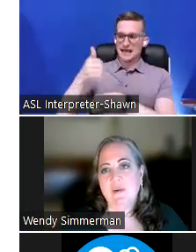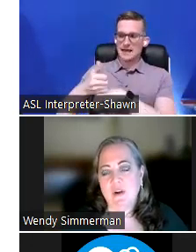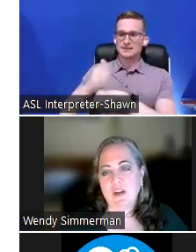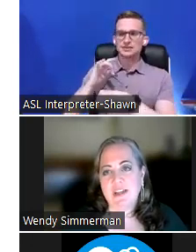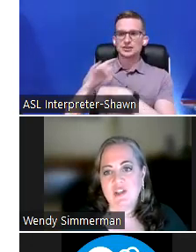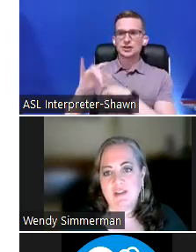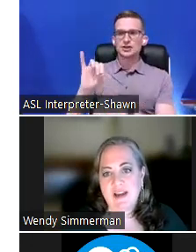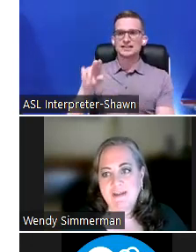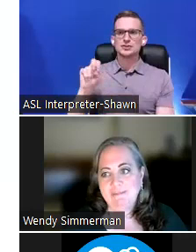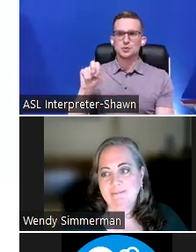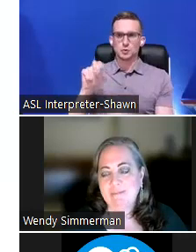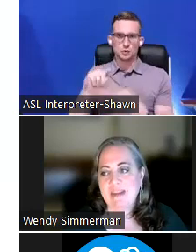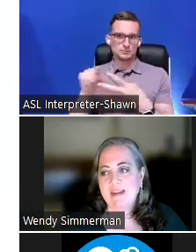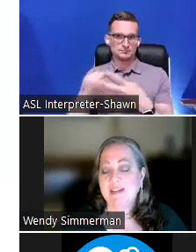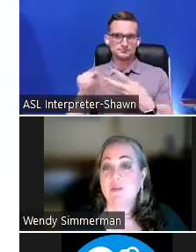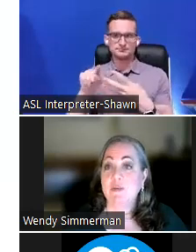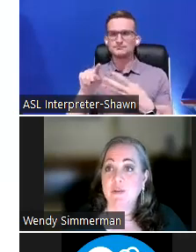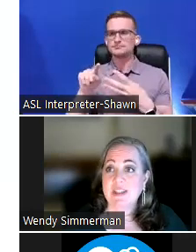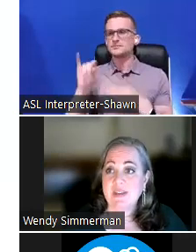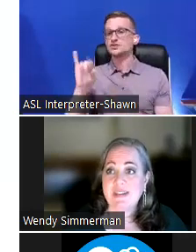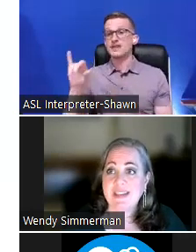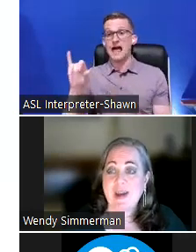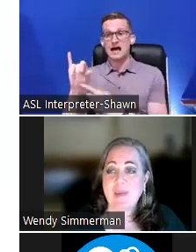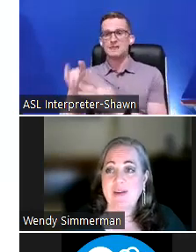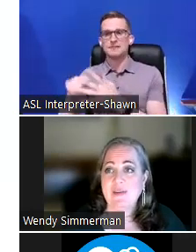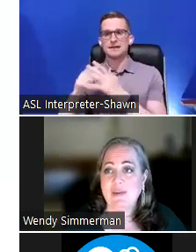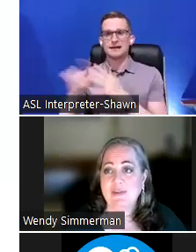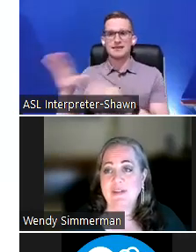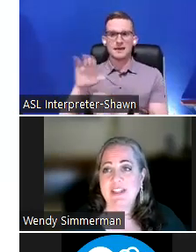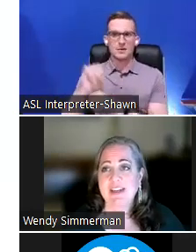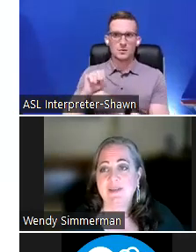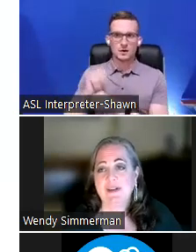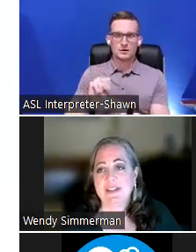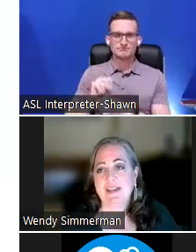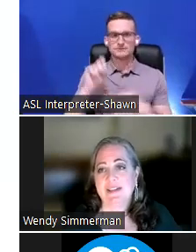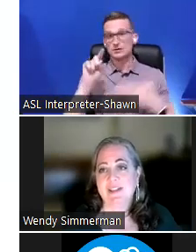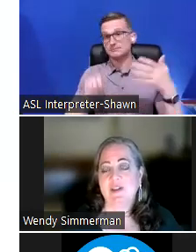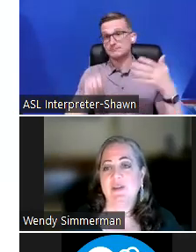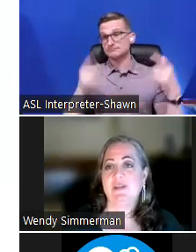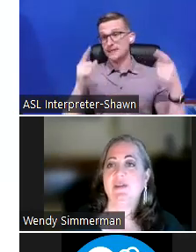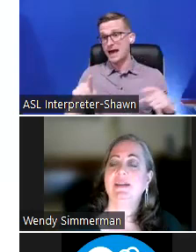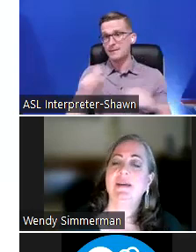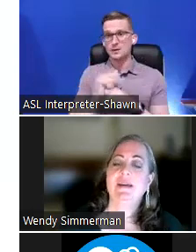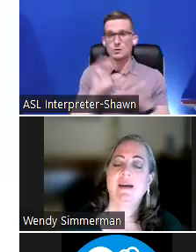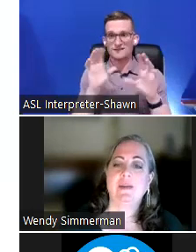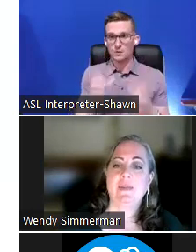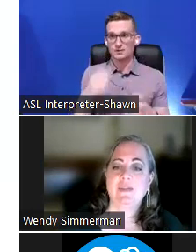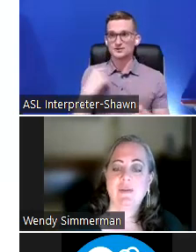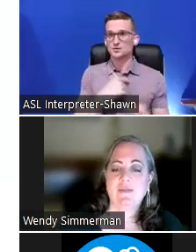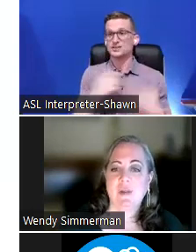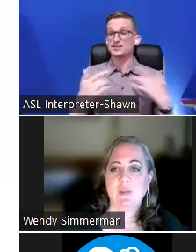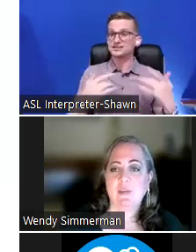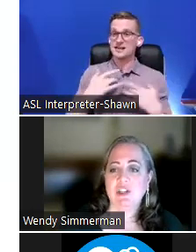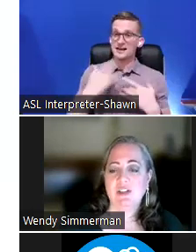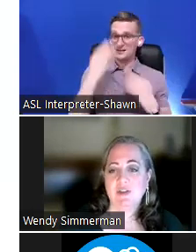their work in July. So those are some of the things happening on the workforce side that we're excited to share with you. And if you